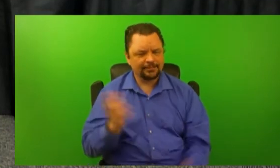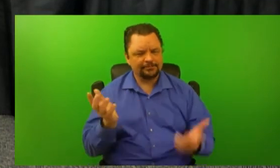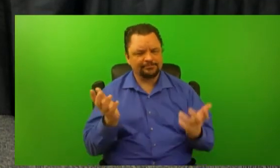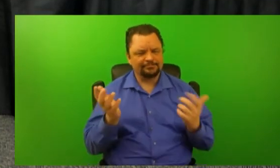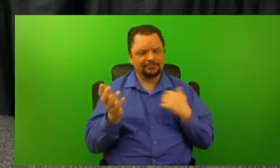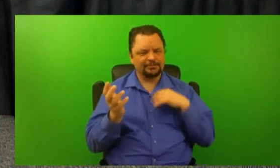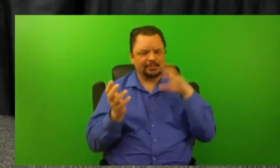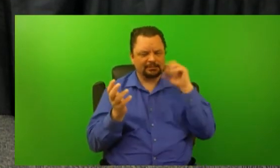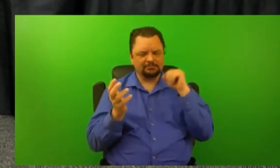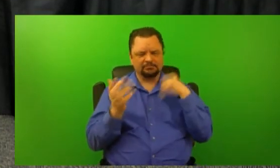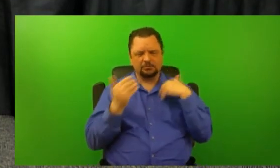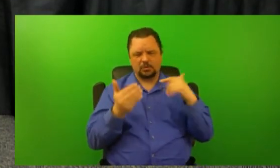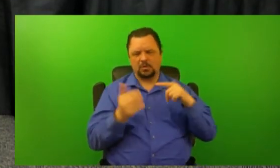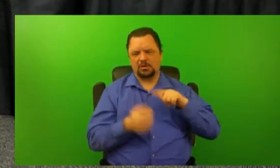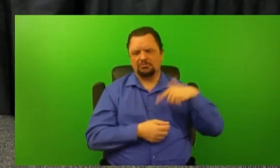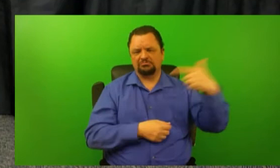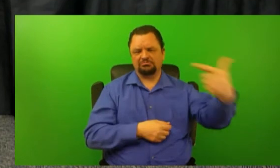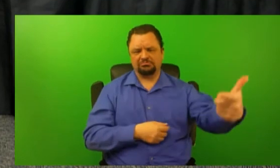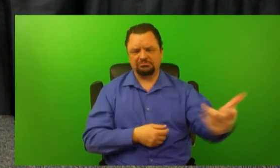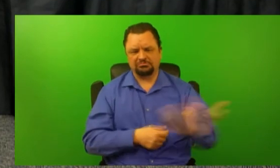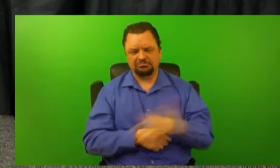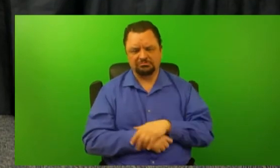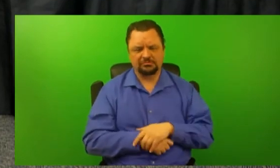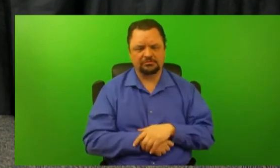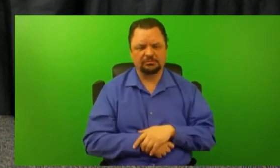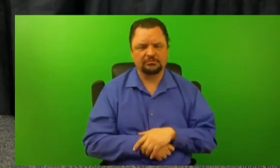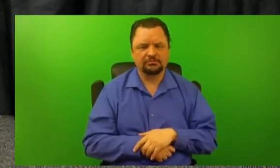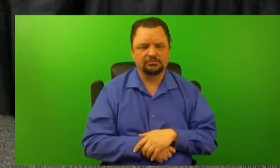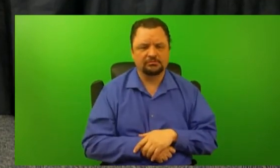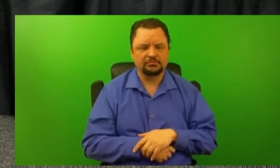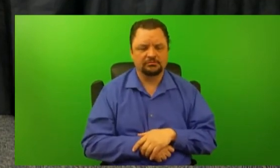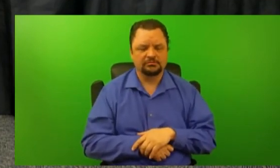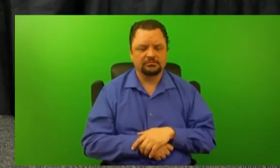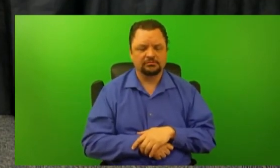numbers compared to the cumulative numbers, to put the